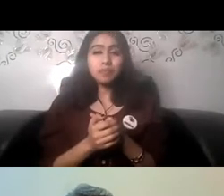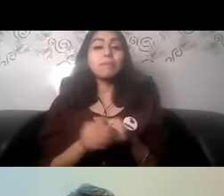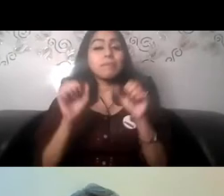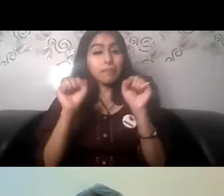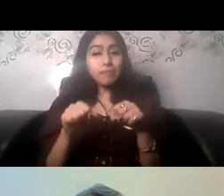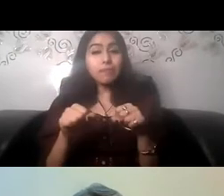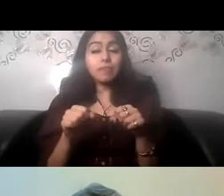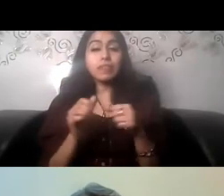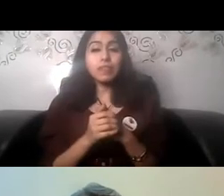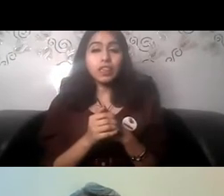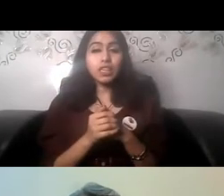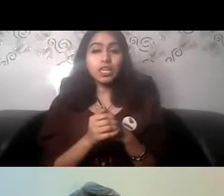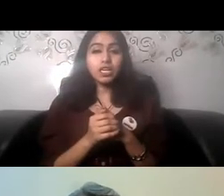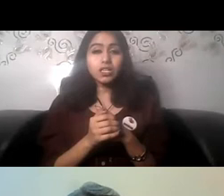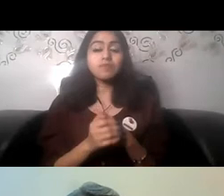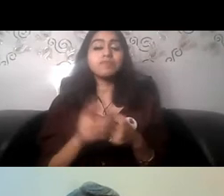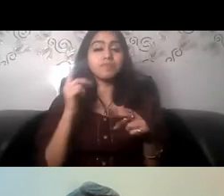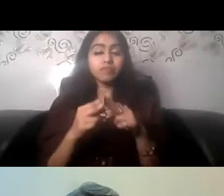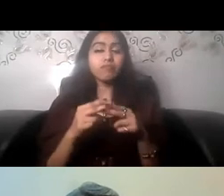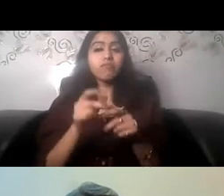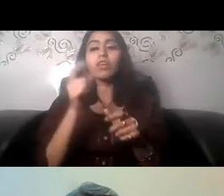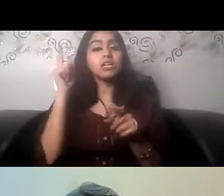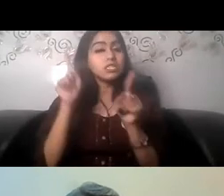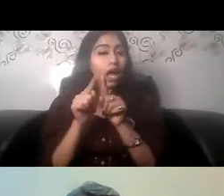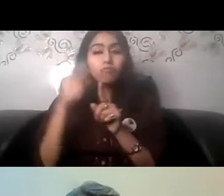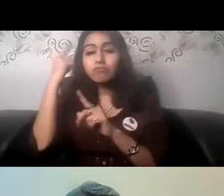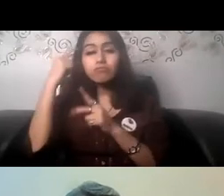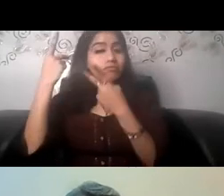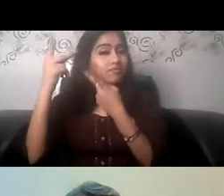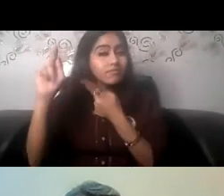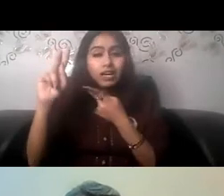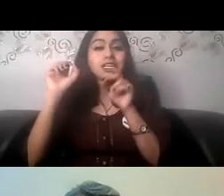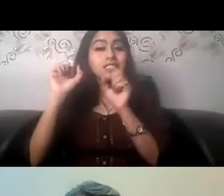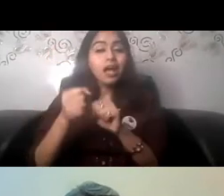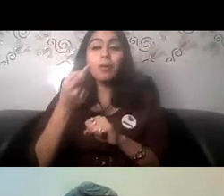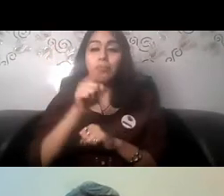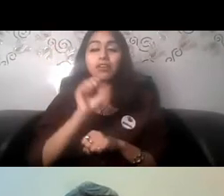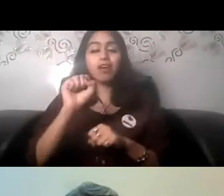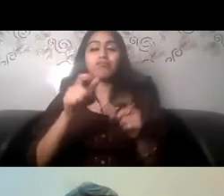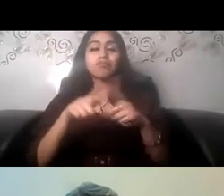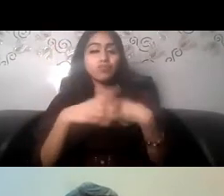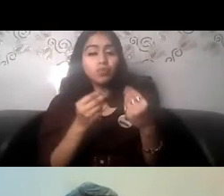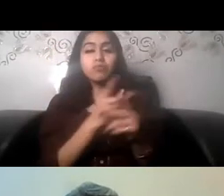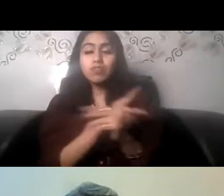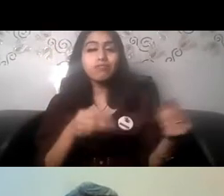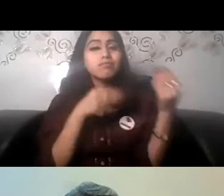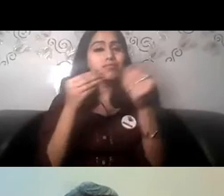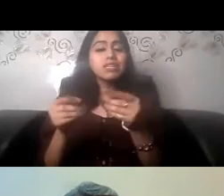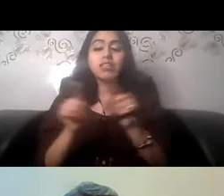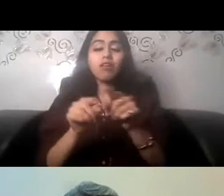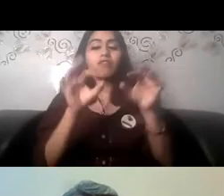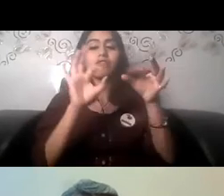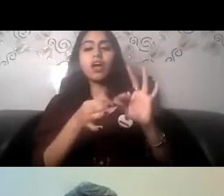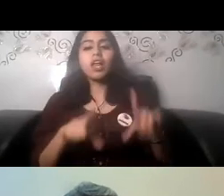a totally different thought process, but by giving them employment, making them sustainable, making